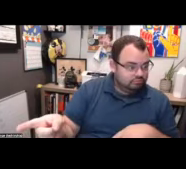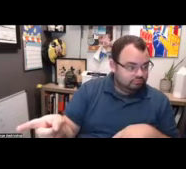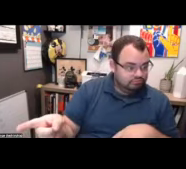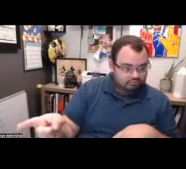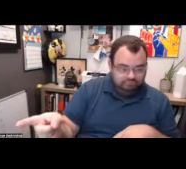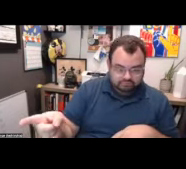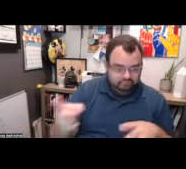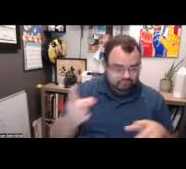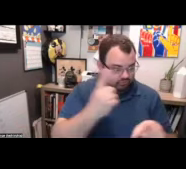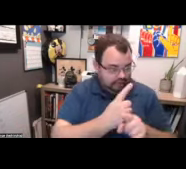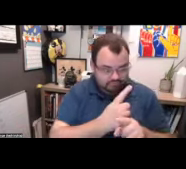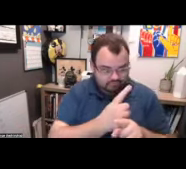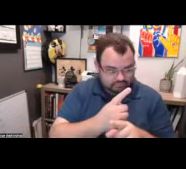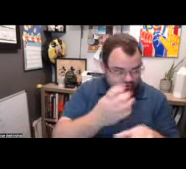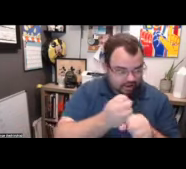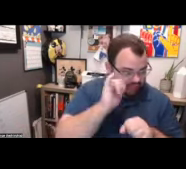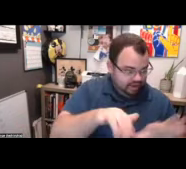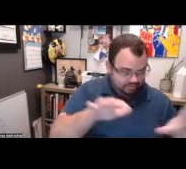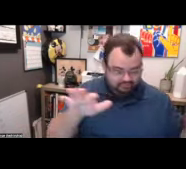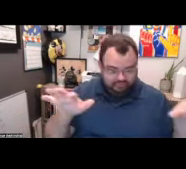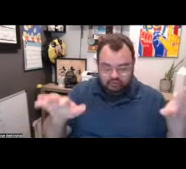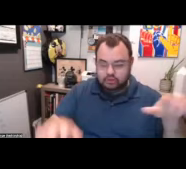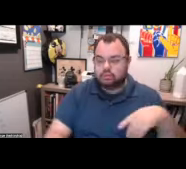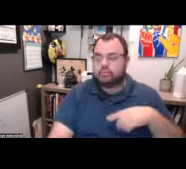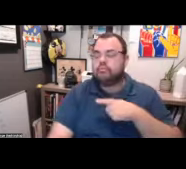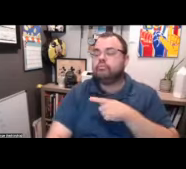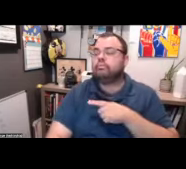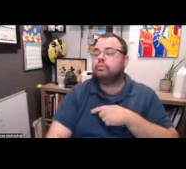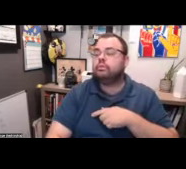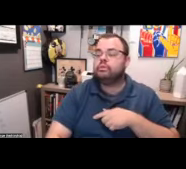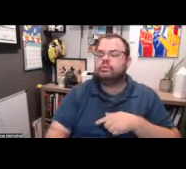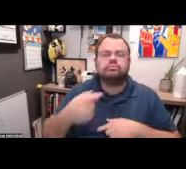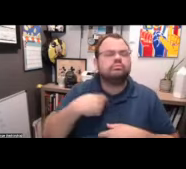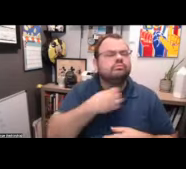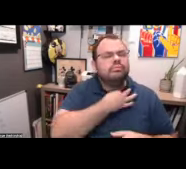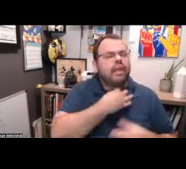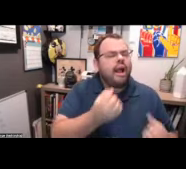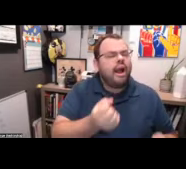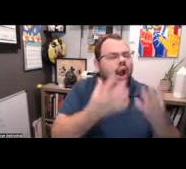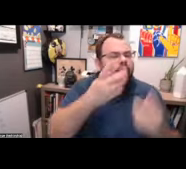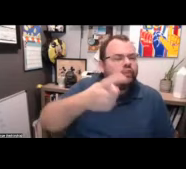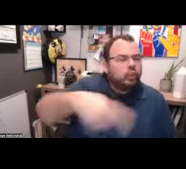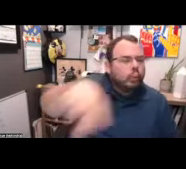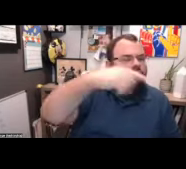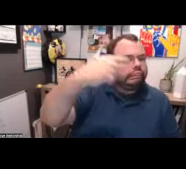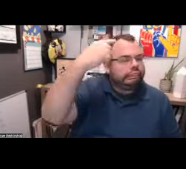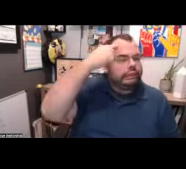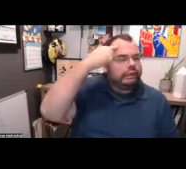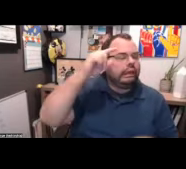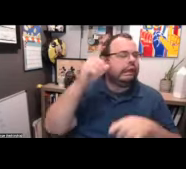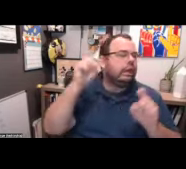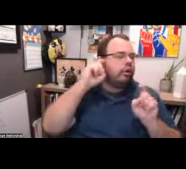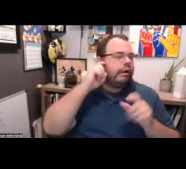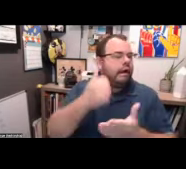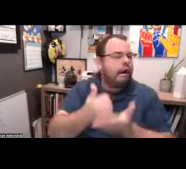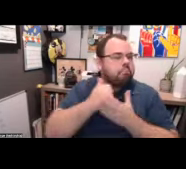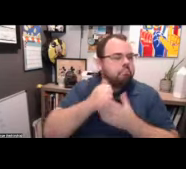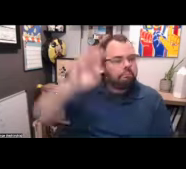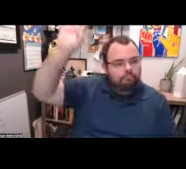But you do remember that I had no response in any in my audiograms at that level of